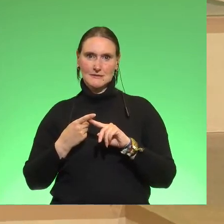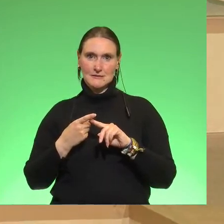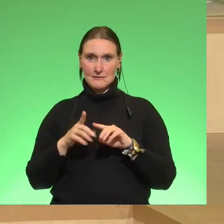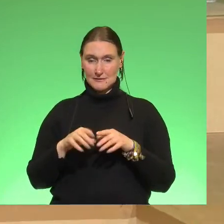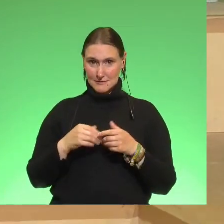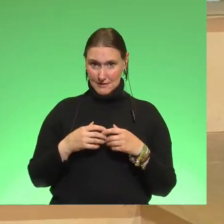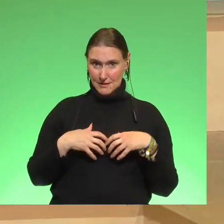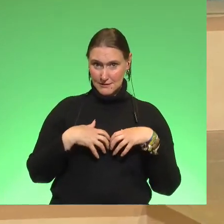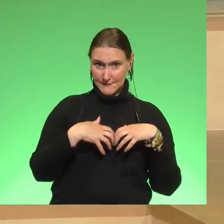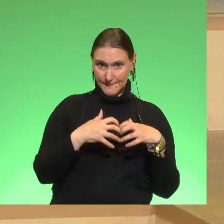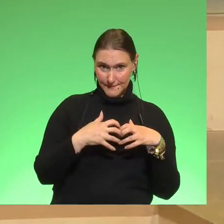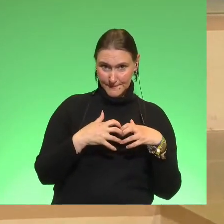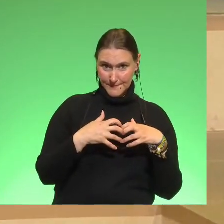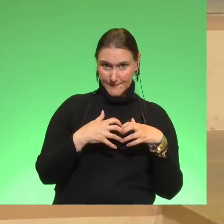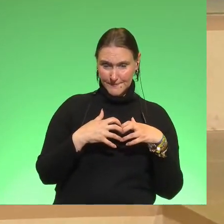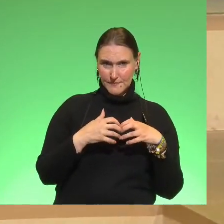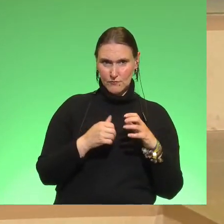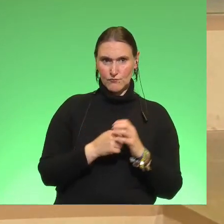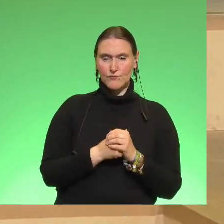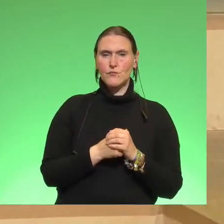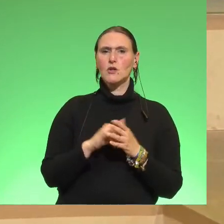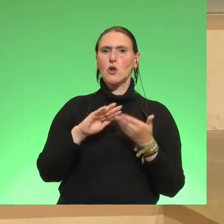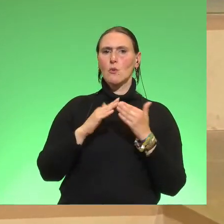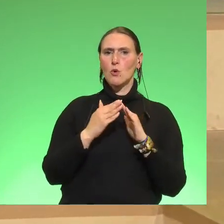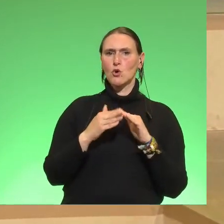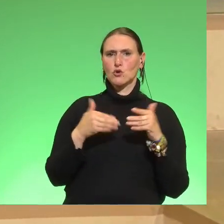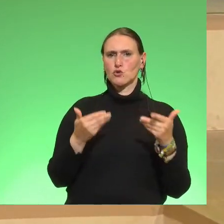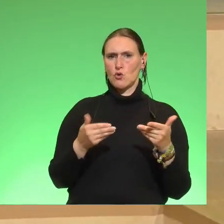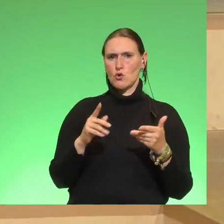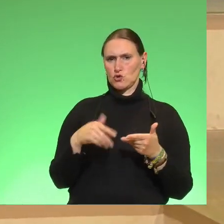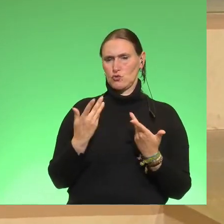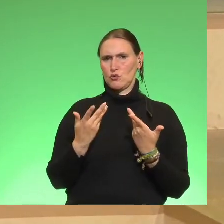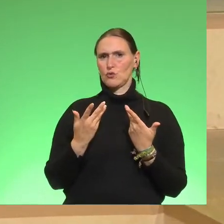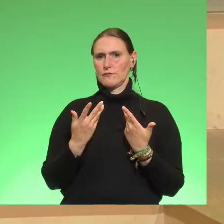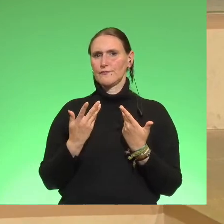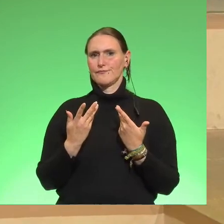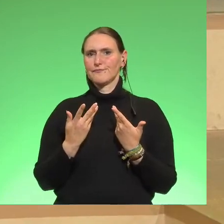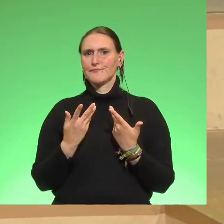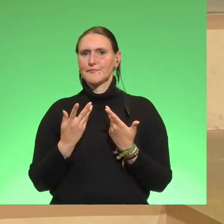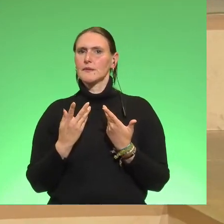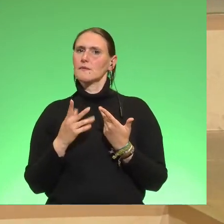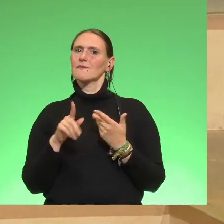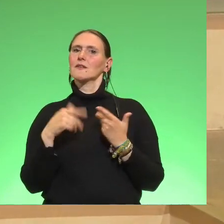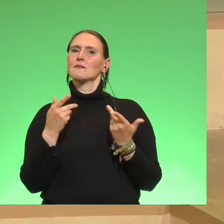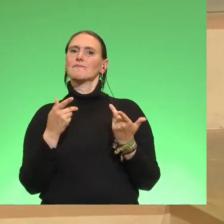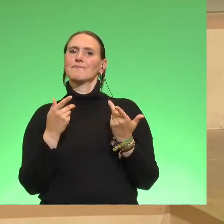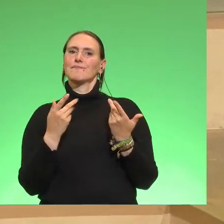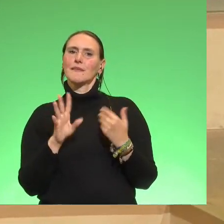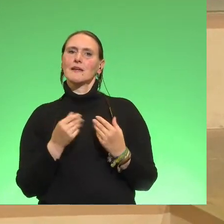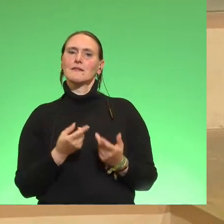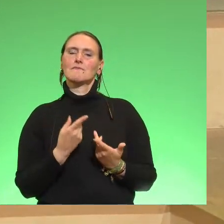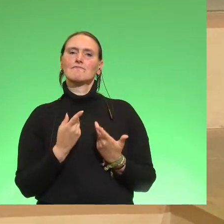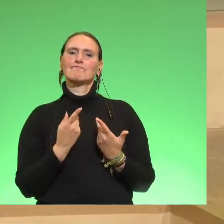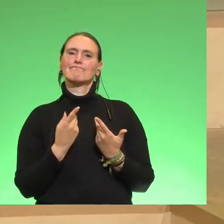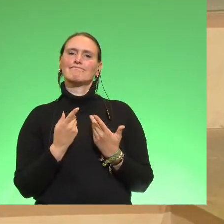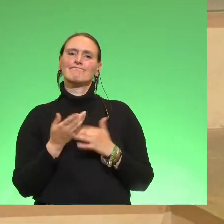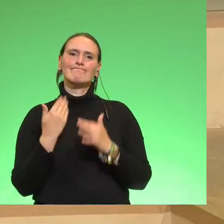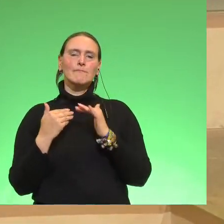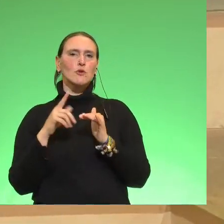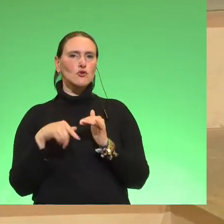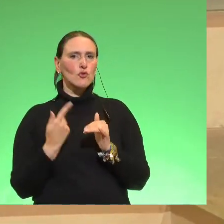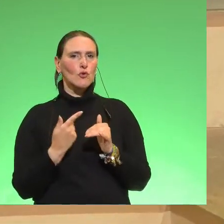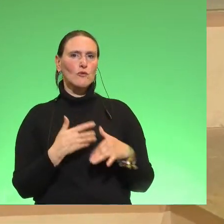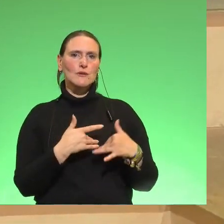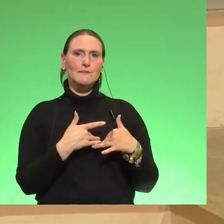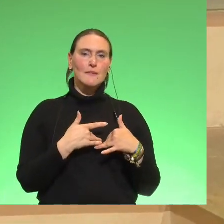Make friends, not art is a Lumbung slogan that has been mocked as a refusal to think the question of art today. But maybe